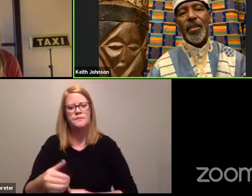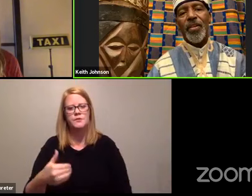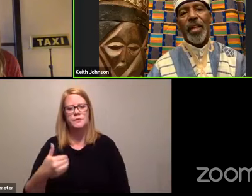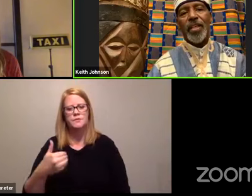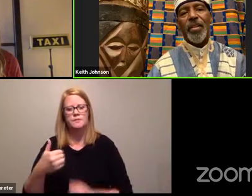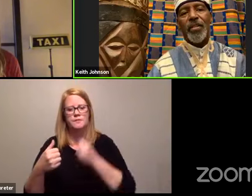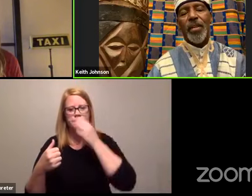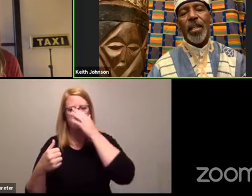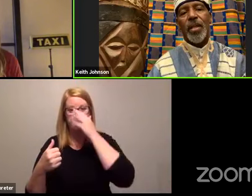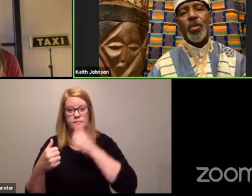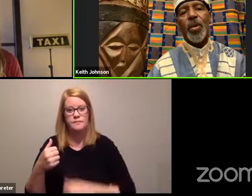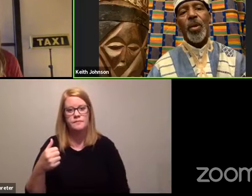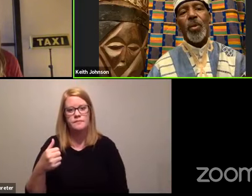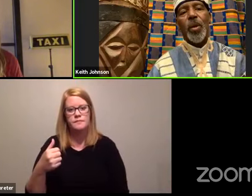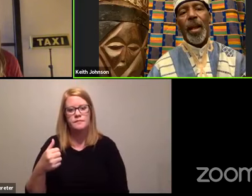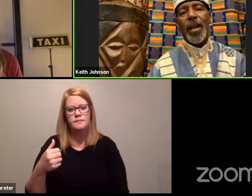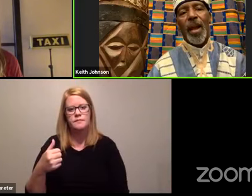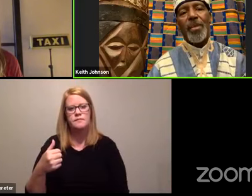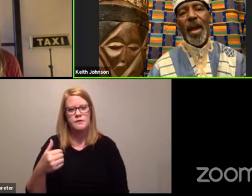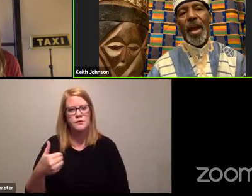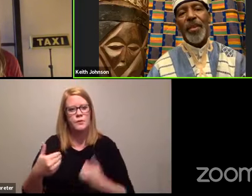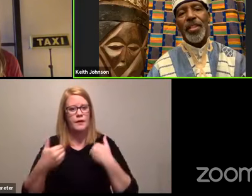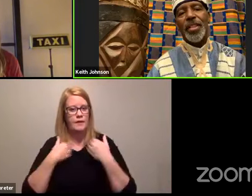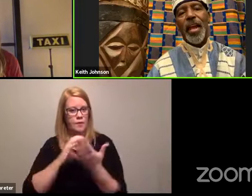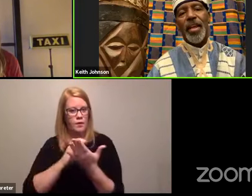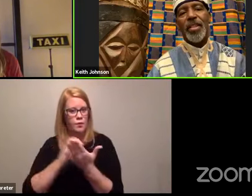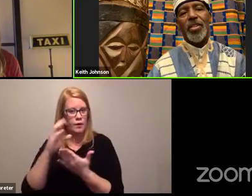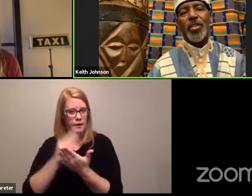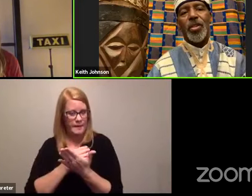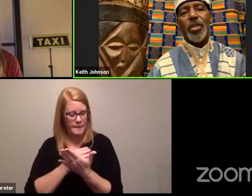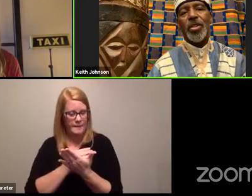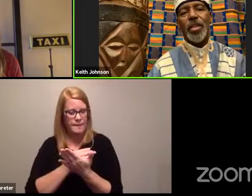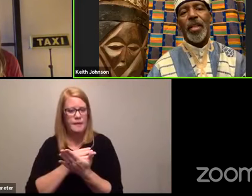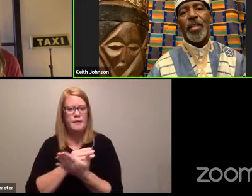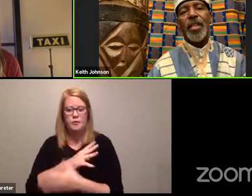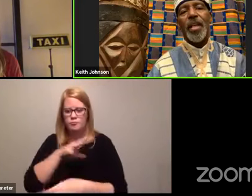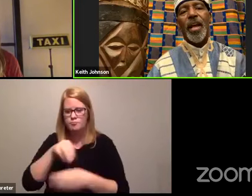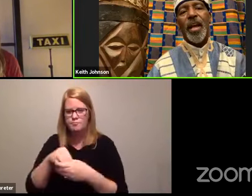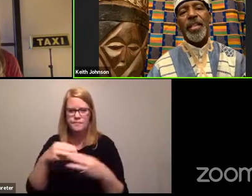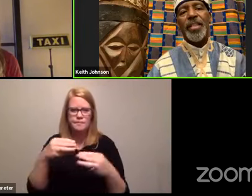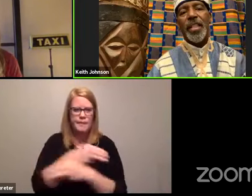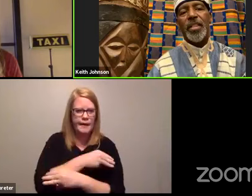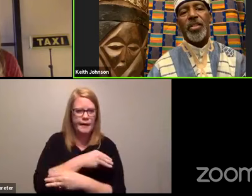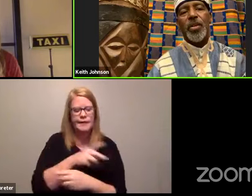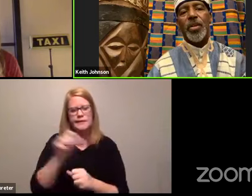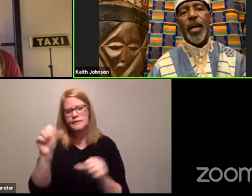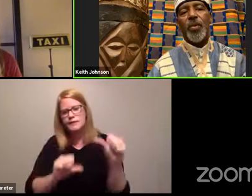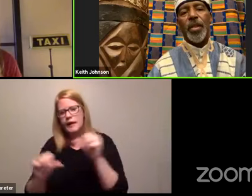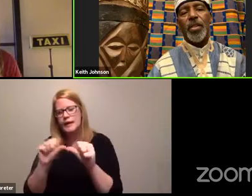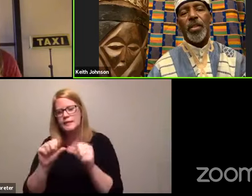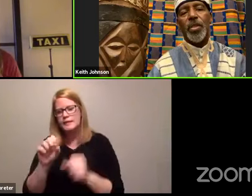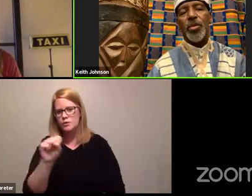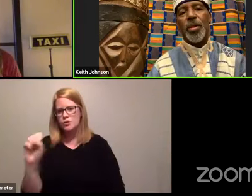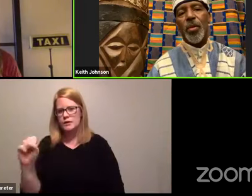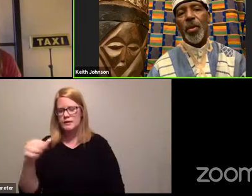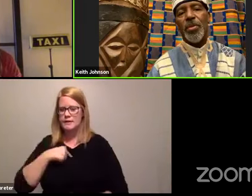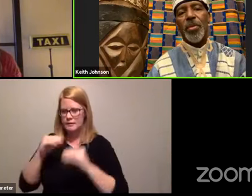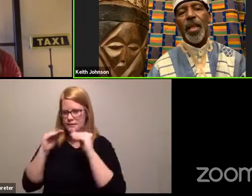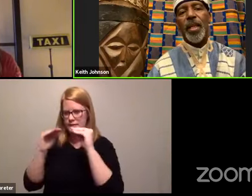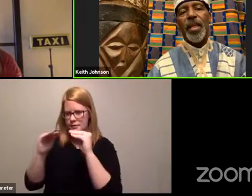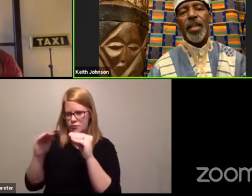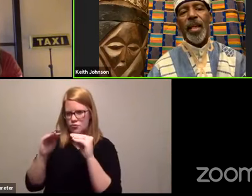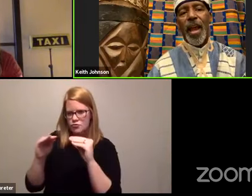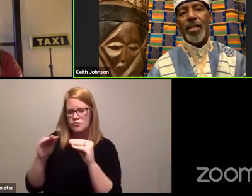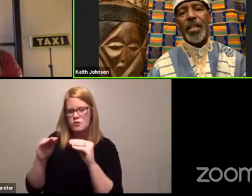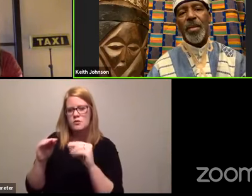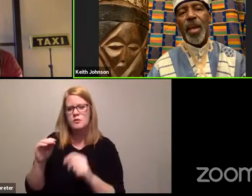an integrated curriculum where I got math, science, and social studies. I teach so that when the children are with